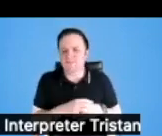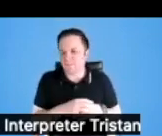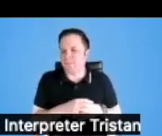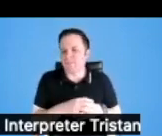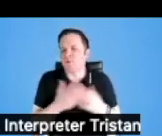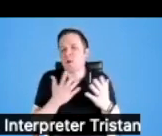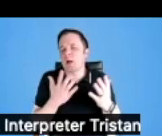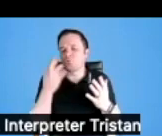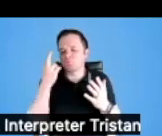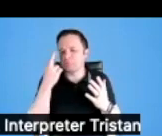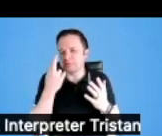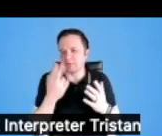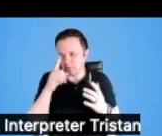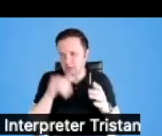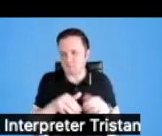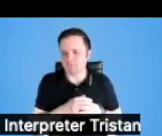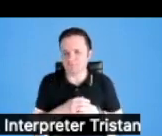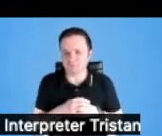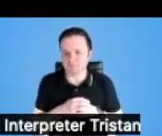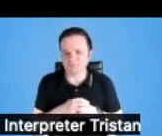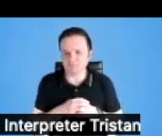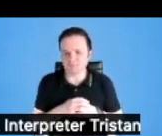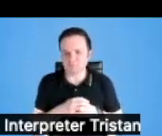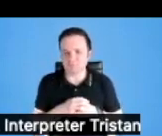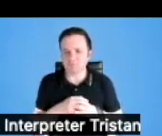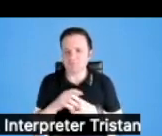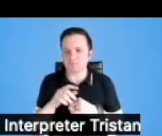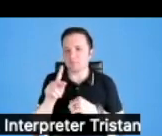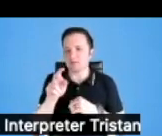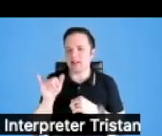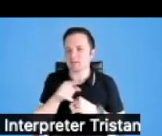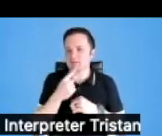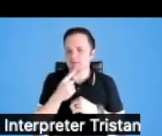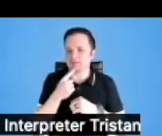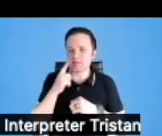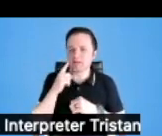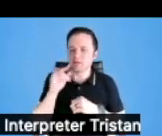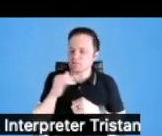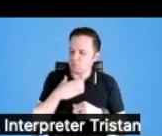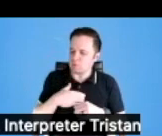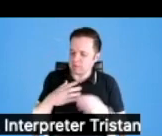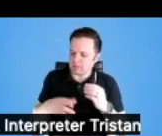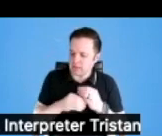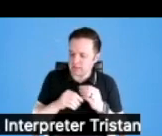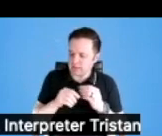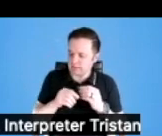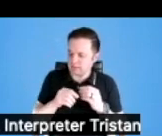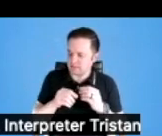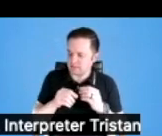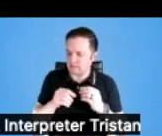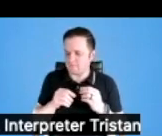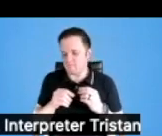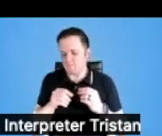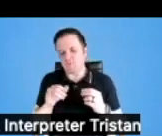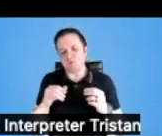made you make that choice today? I think the one thing I wish I would have added in the beginning, but I'll do it now, is also